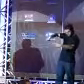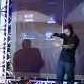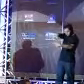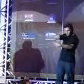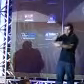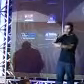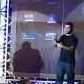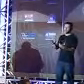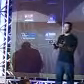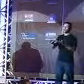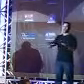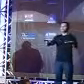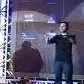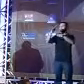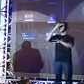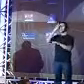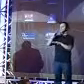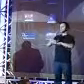the point is